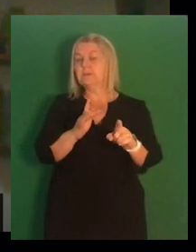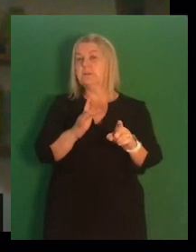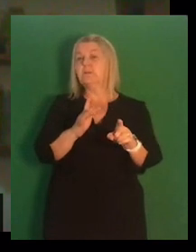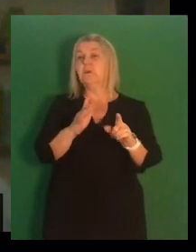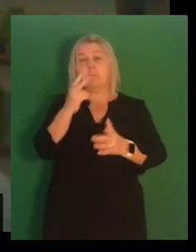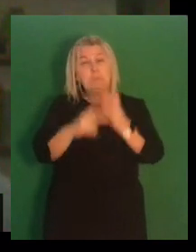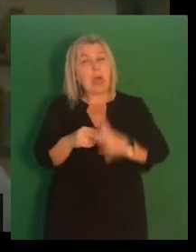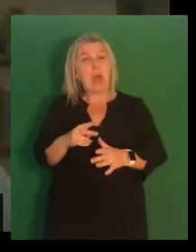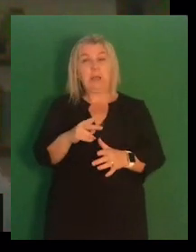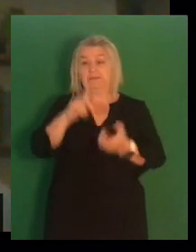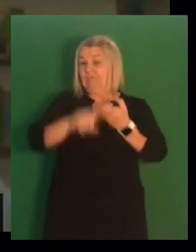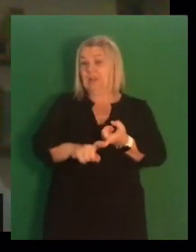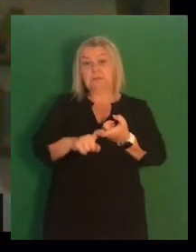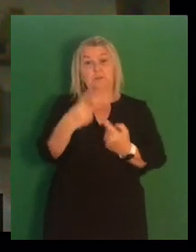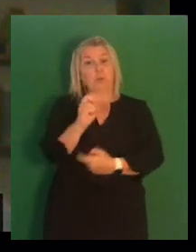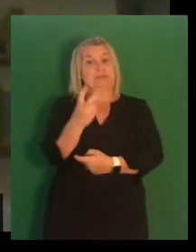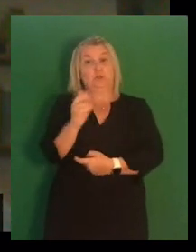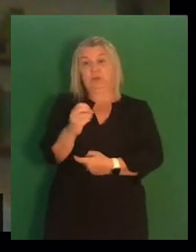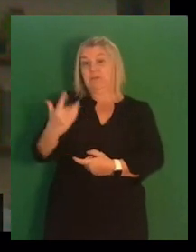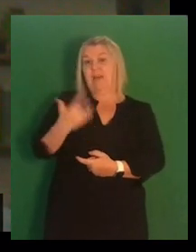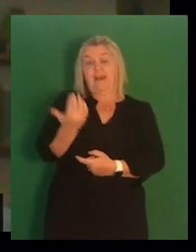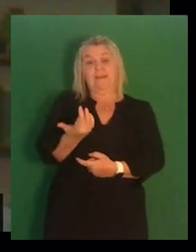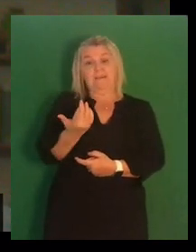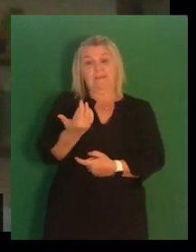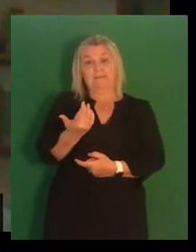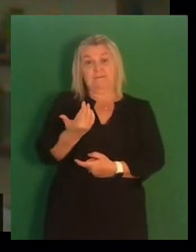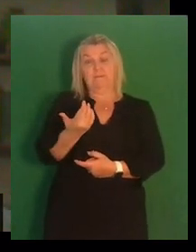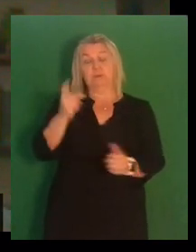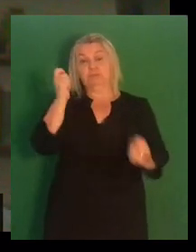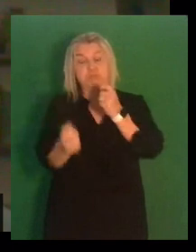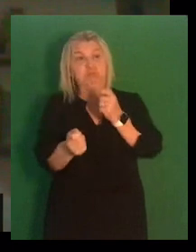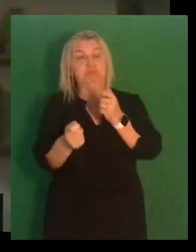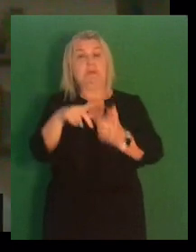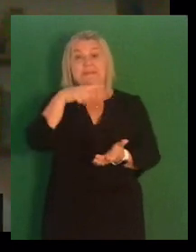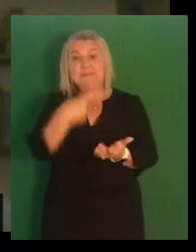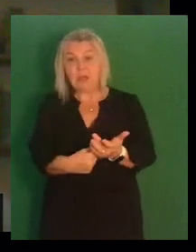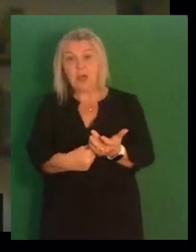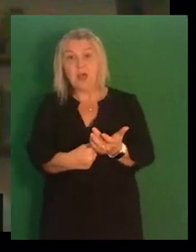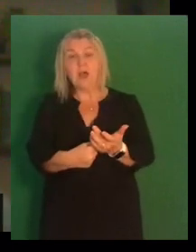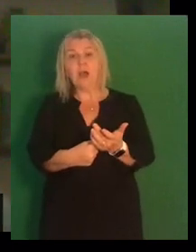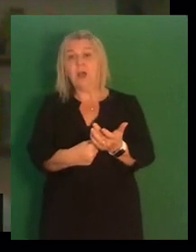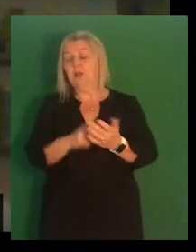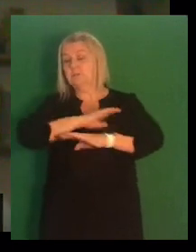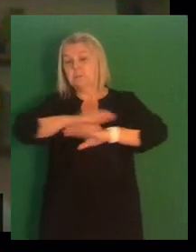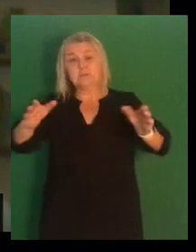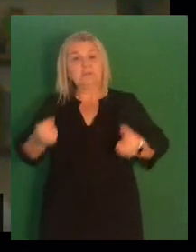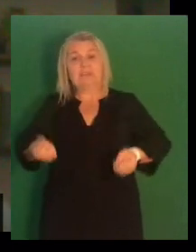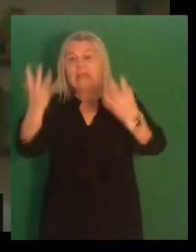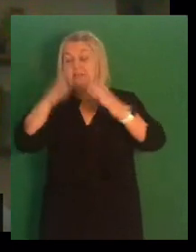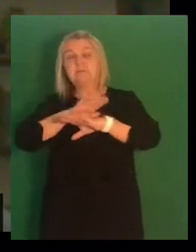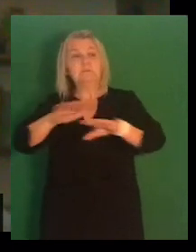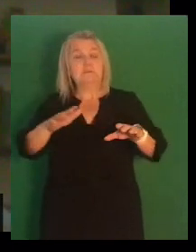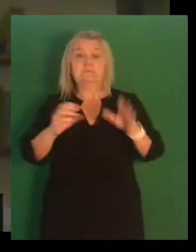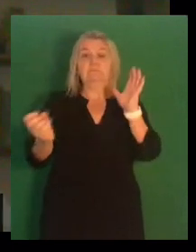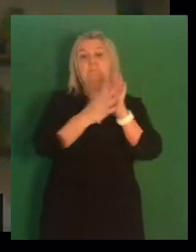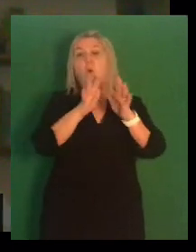as a live festival. So making that decision was very much a kind of total reconceptualization and to some extent starting